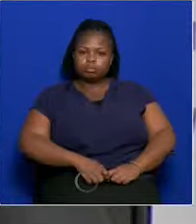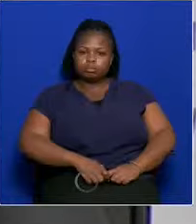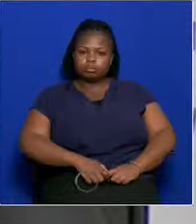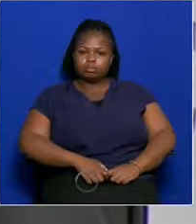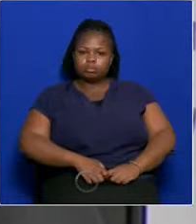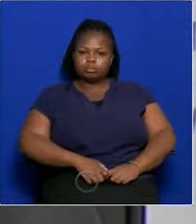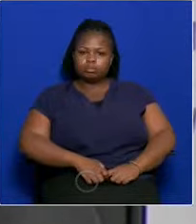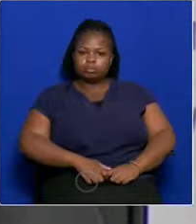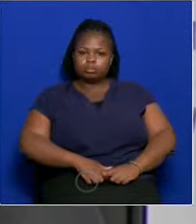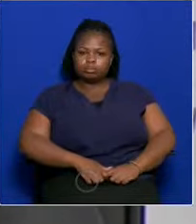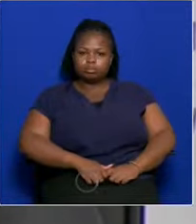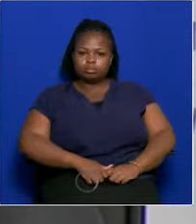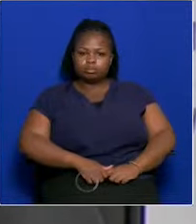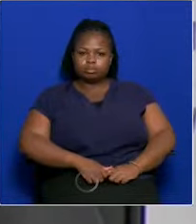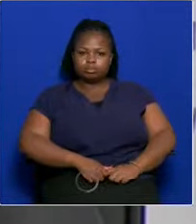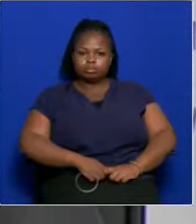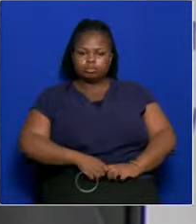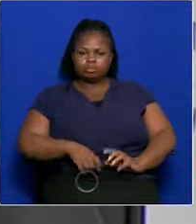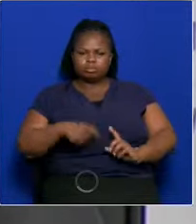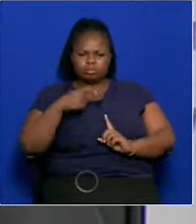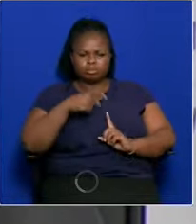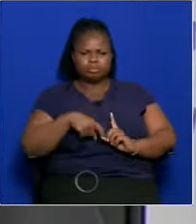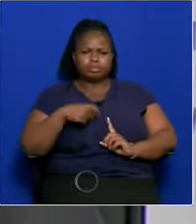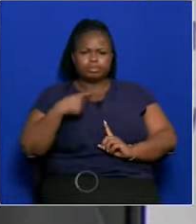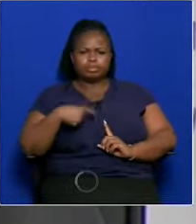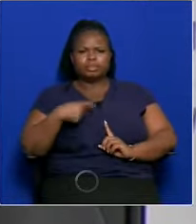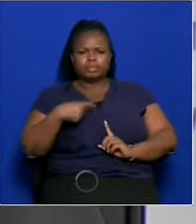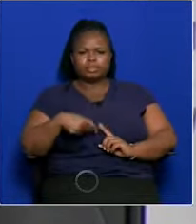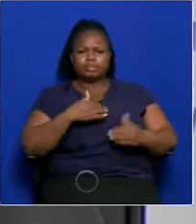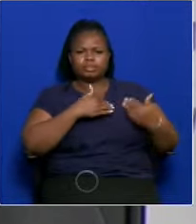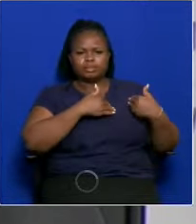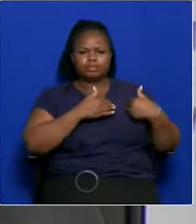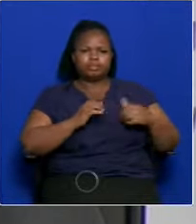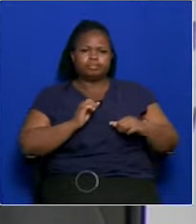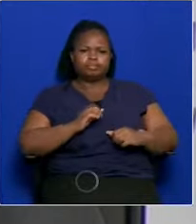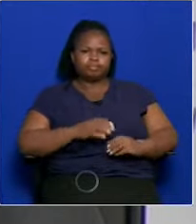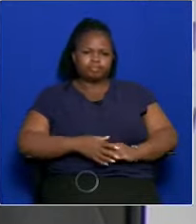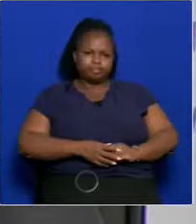For his personal security.